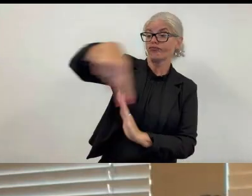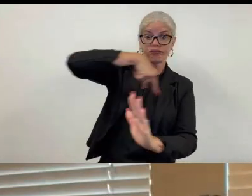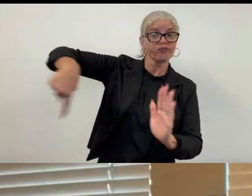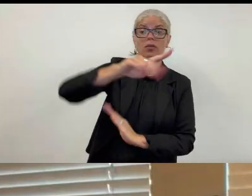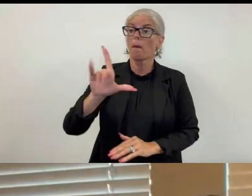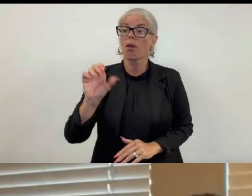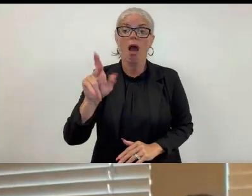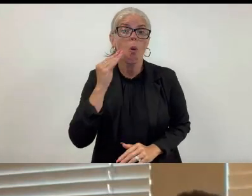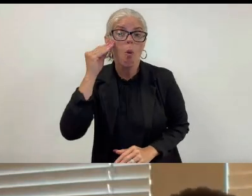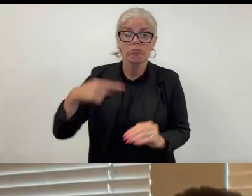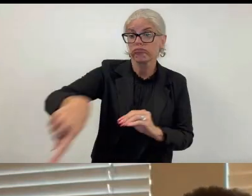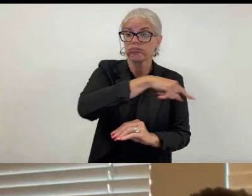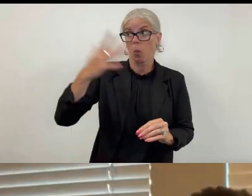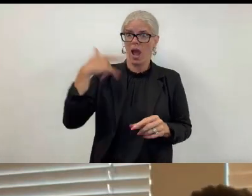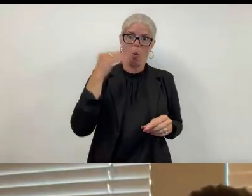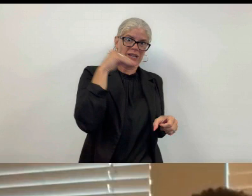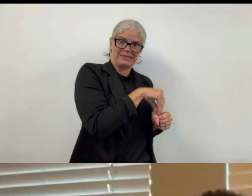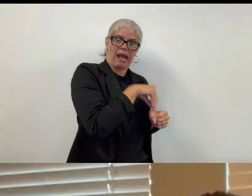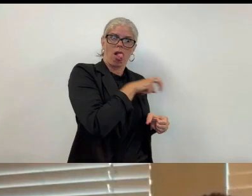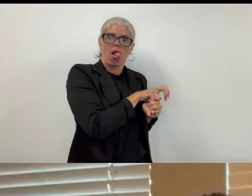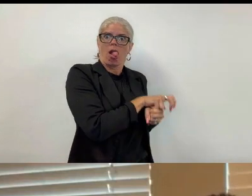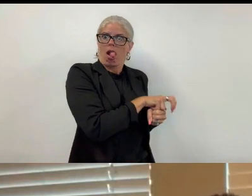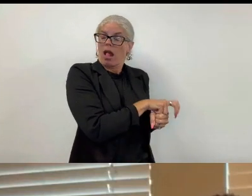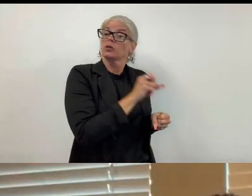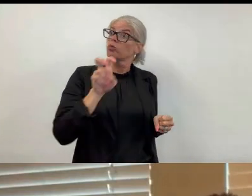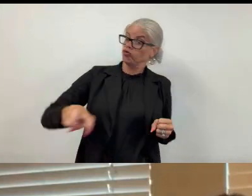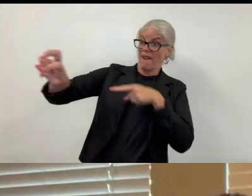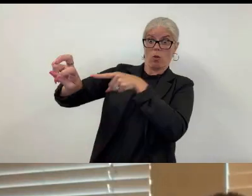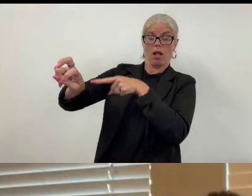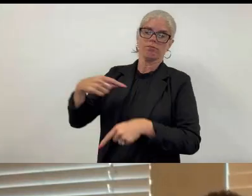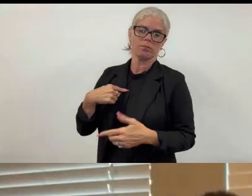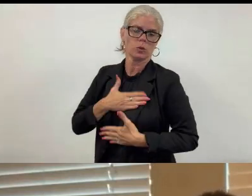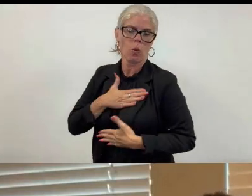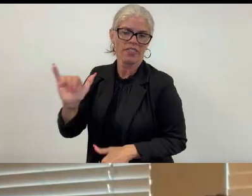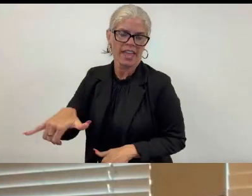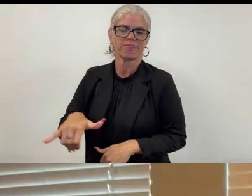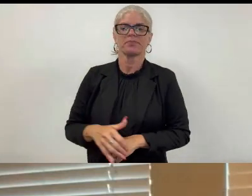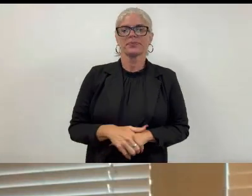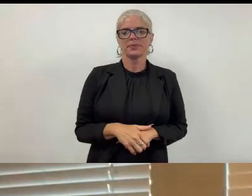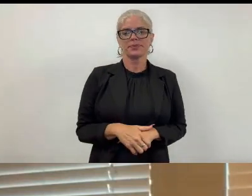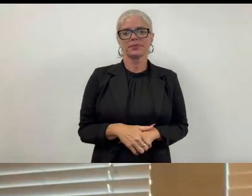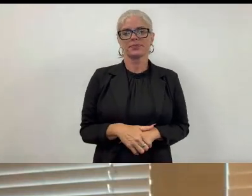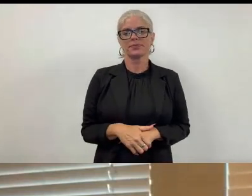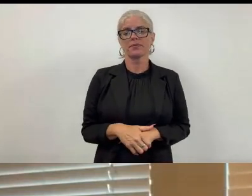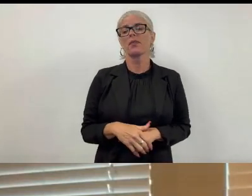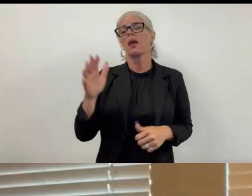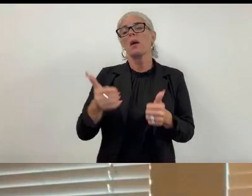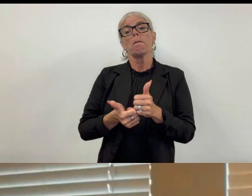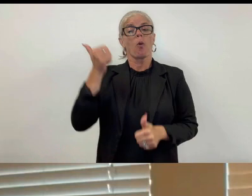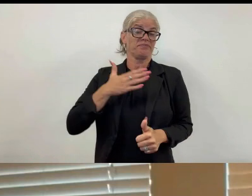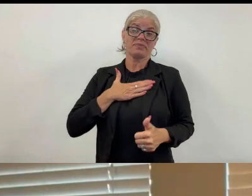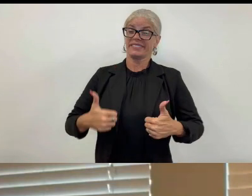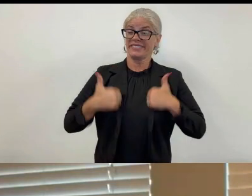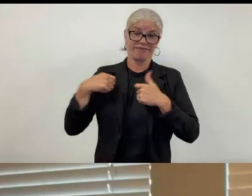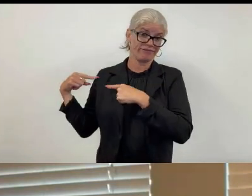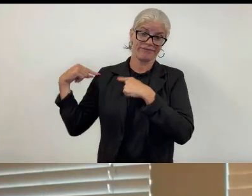because I've been sitting at my desk all day for my job. I really, really enjoy traveling. So for the biggest, kind